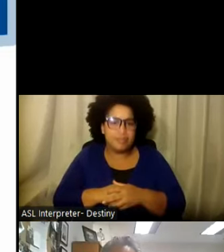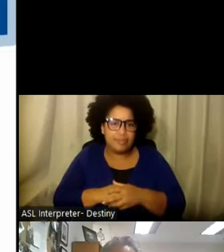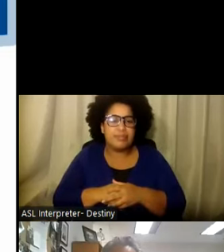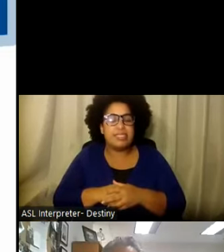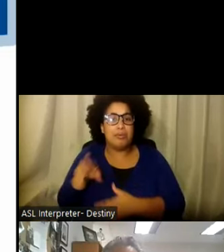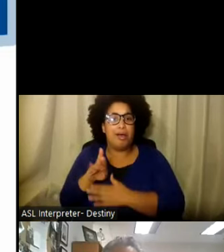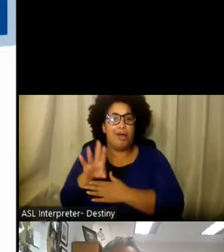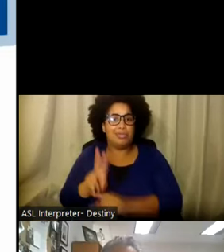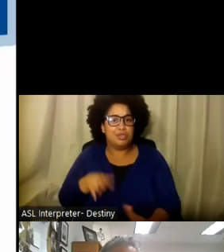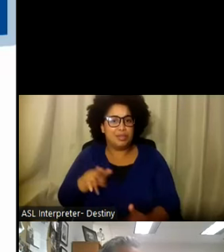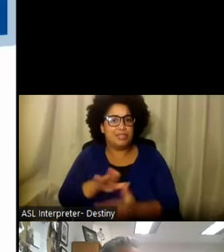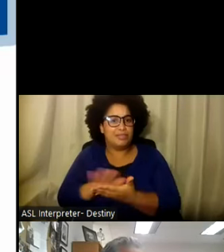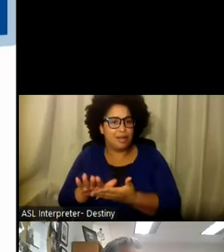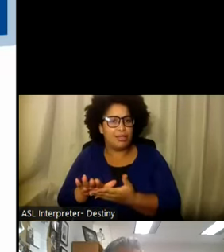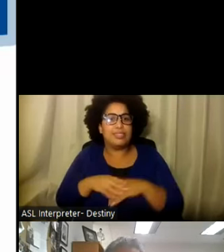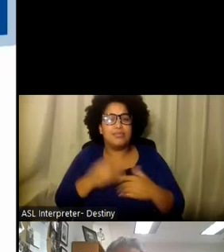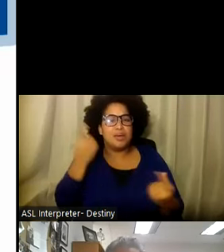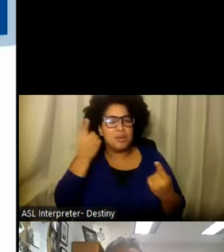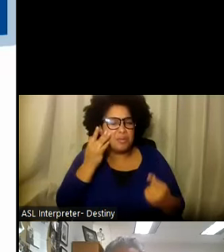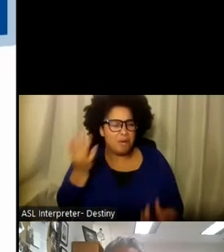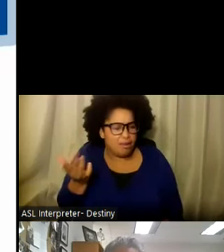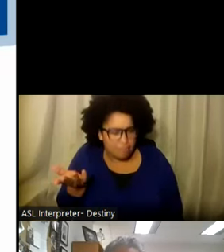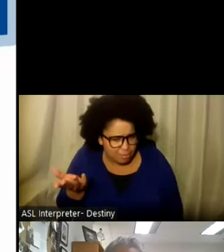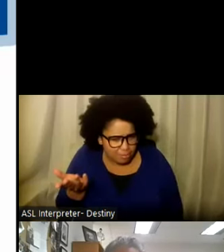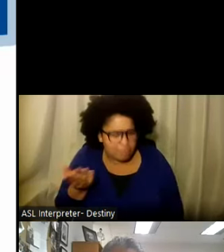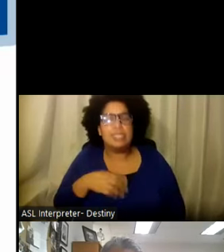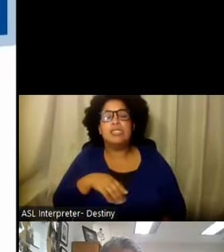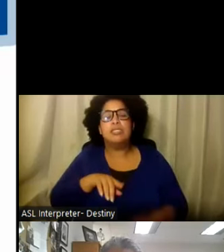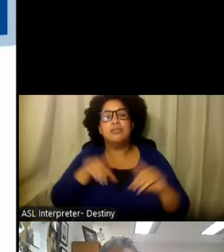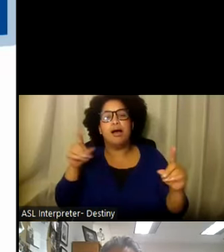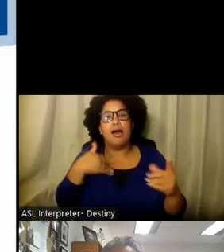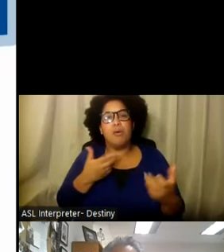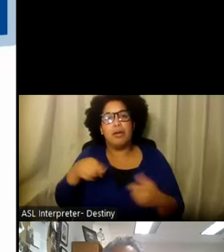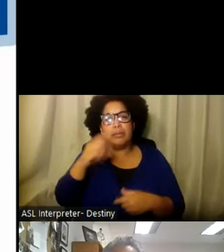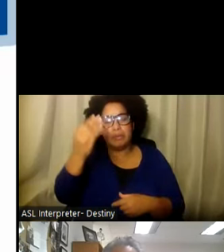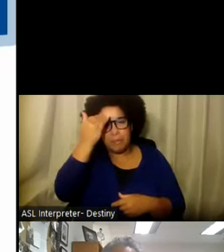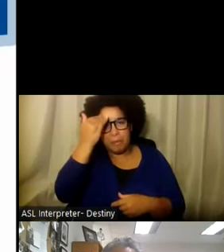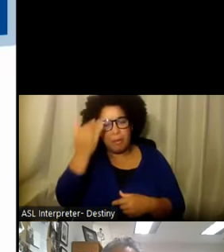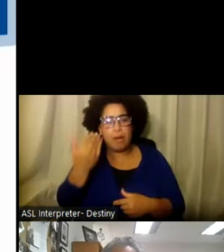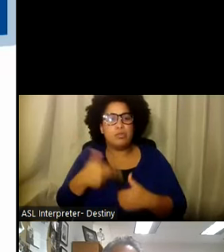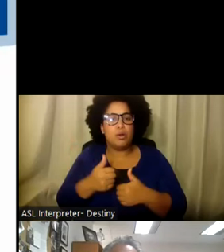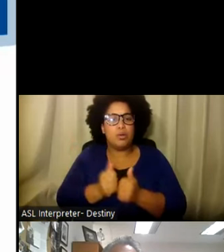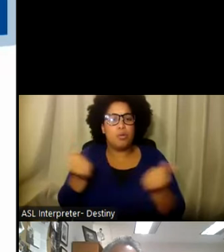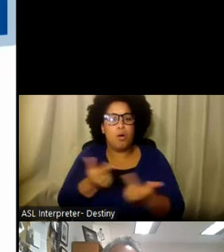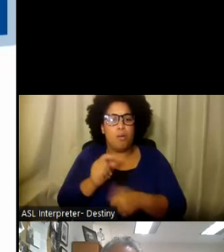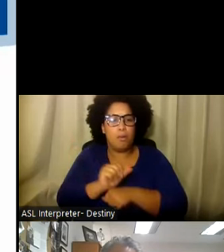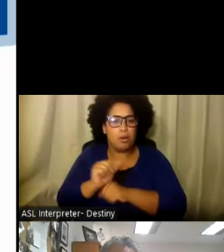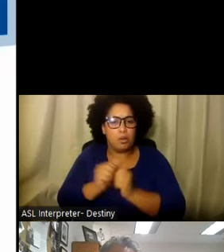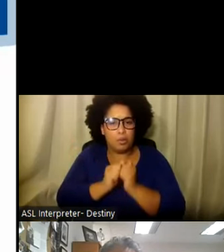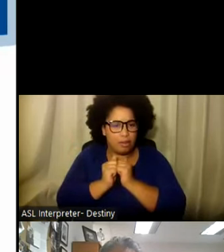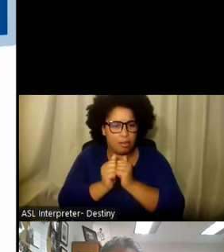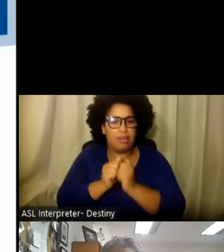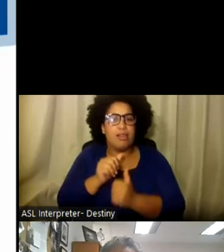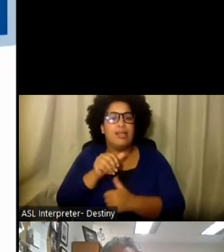perspective in here as well. You may wonder why, but I want you to know that I'm joining with all of my colleagues in the